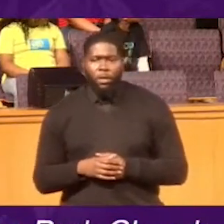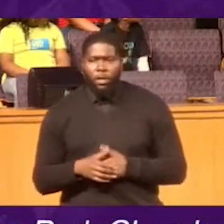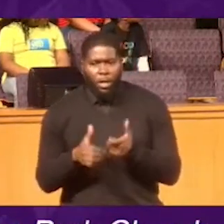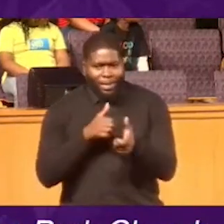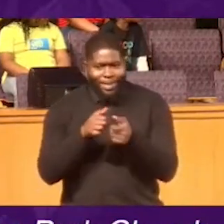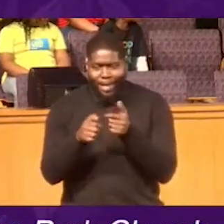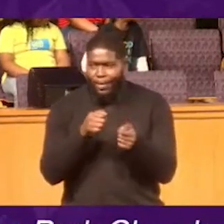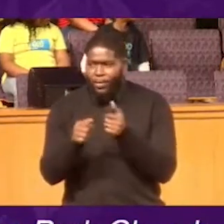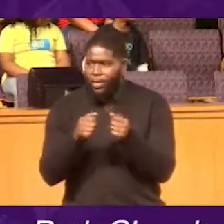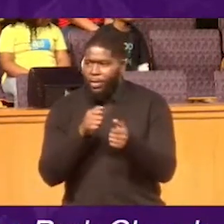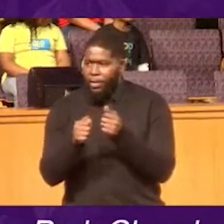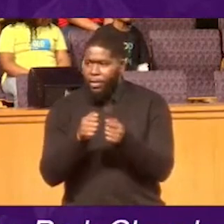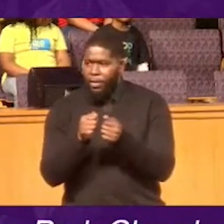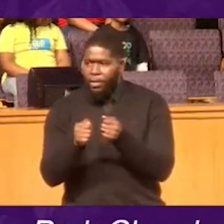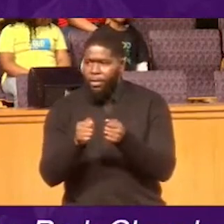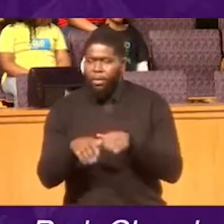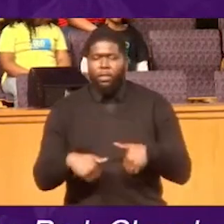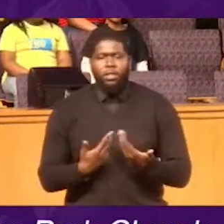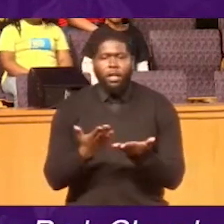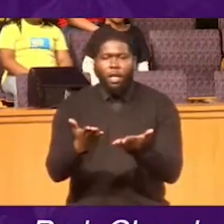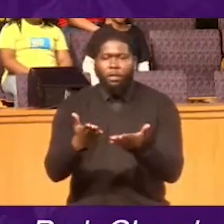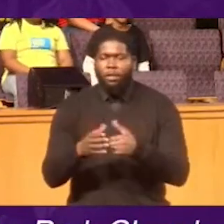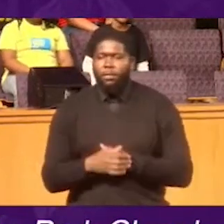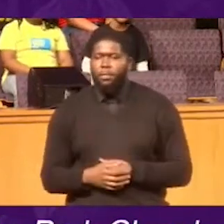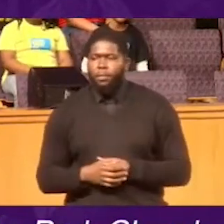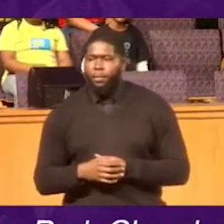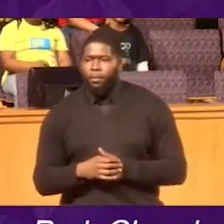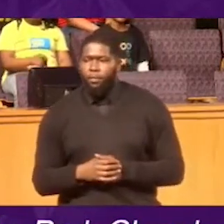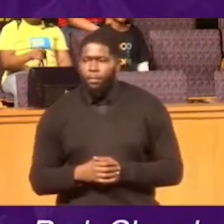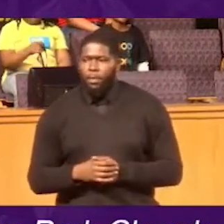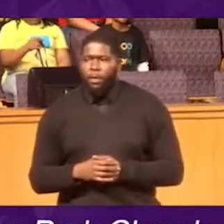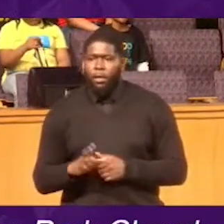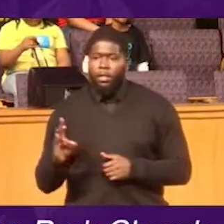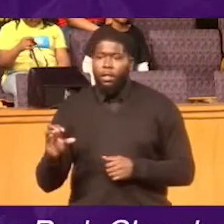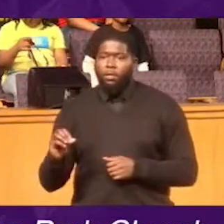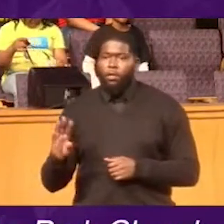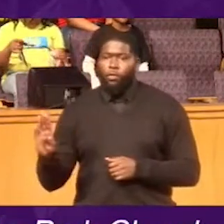You can text to give if you want to text to give, and that number is